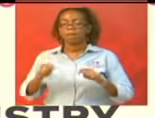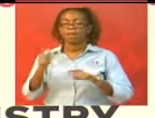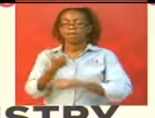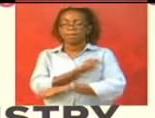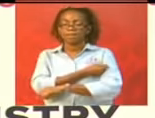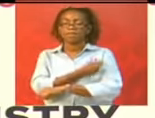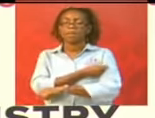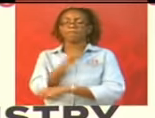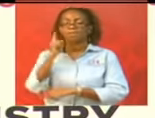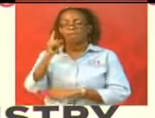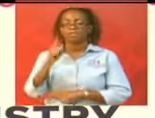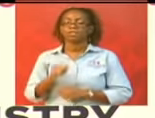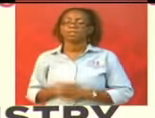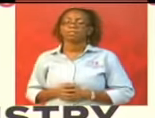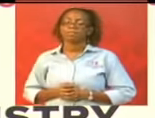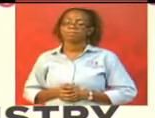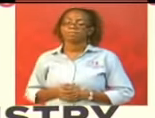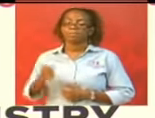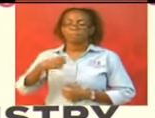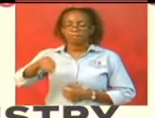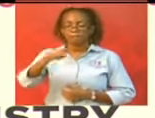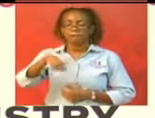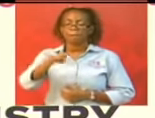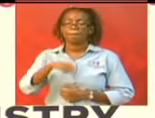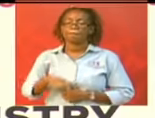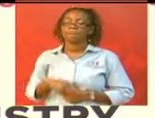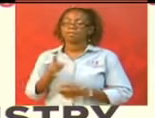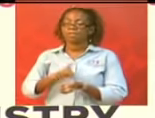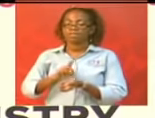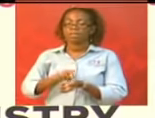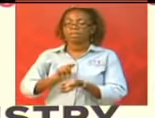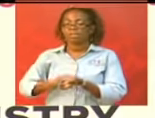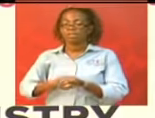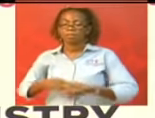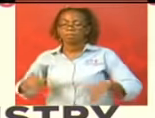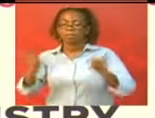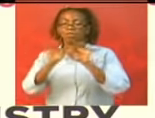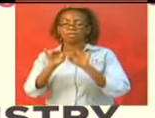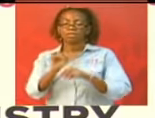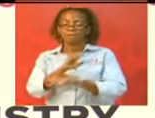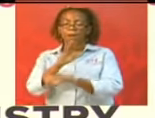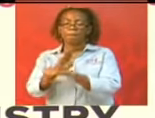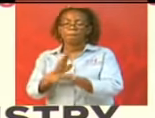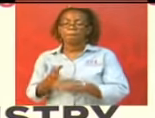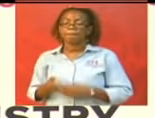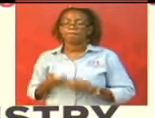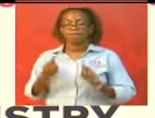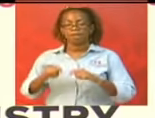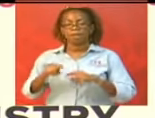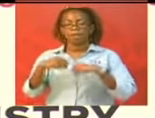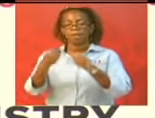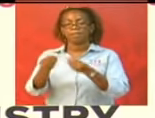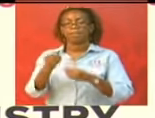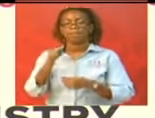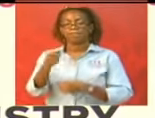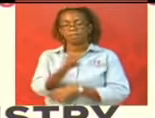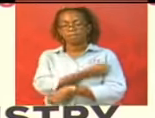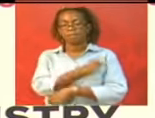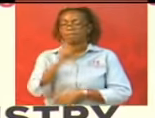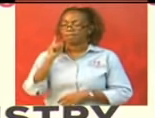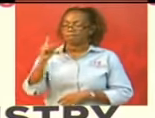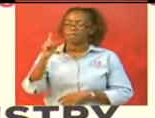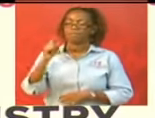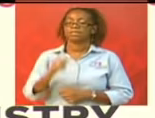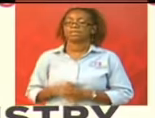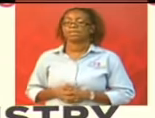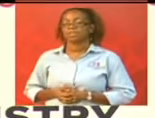who really have to be out as part of essential are now being targeted as the last group of people that are fully mobile at this point